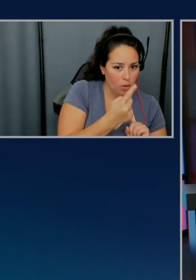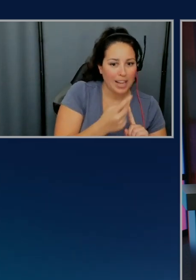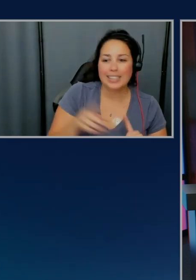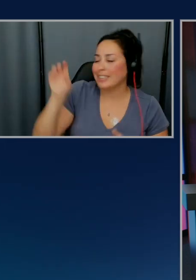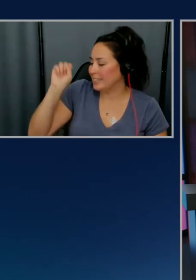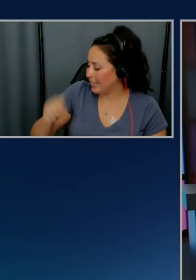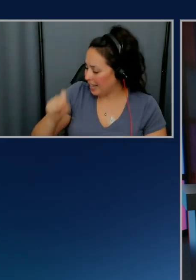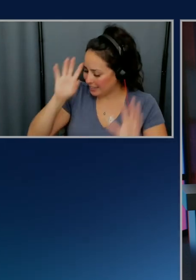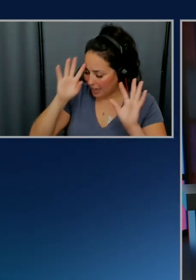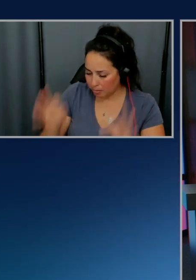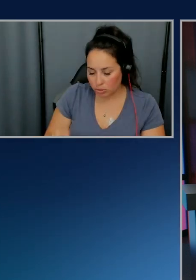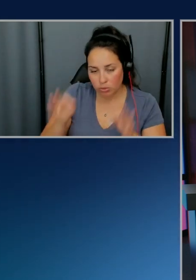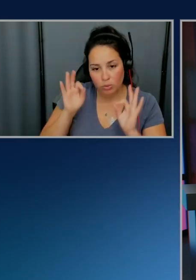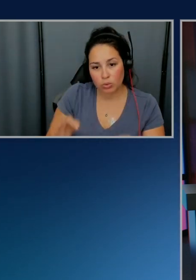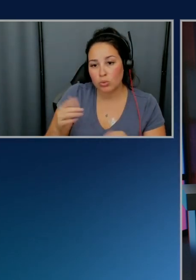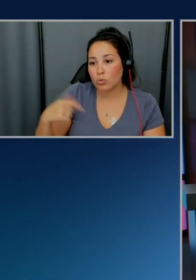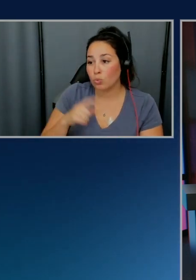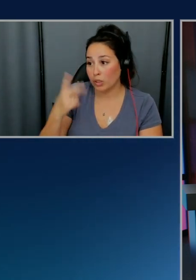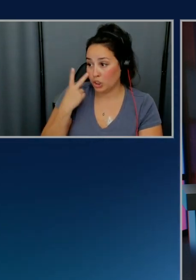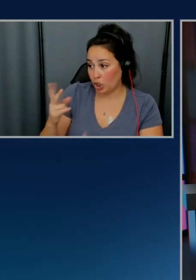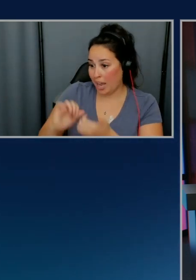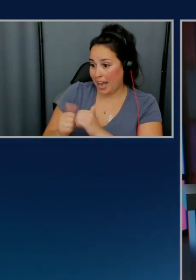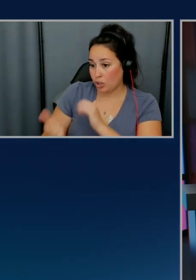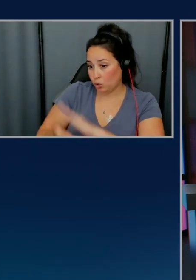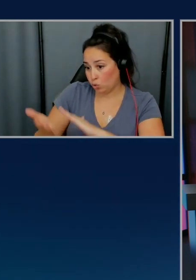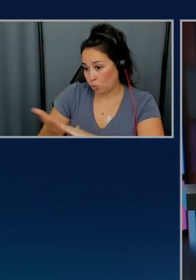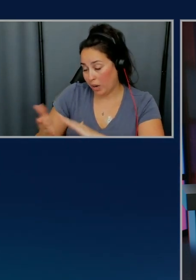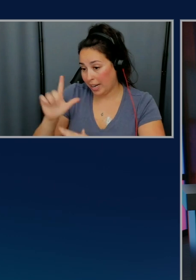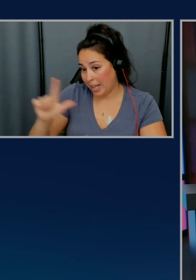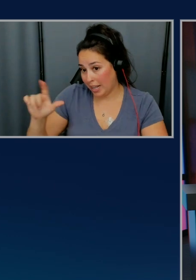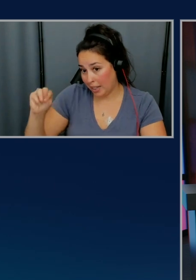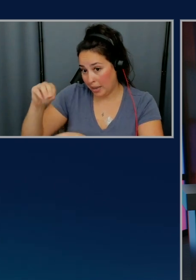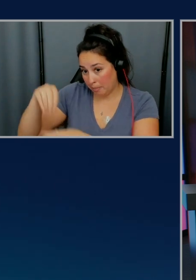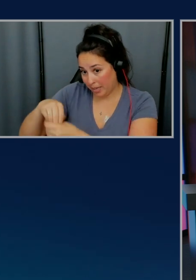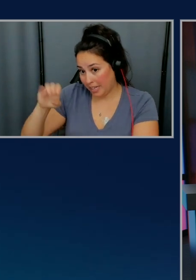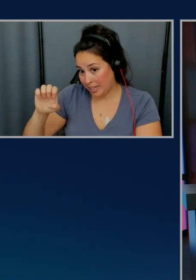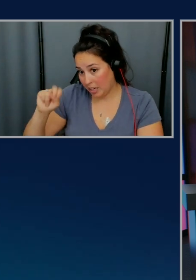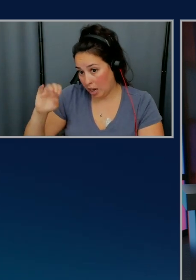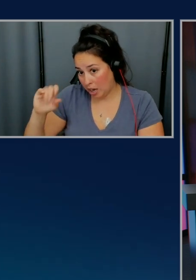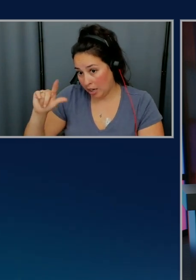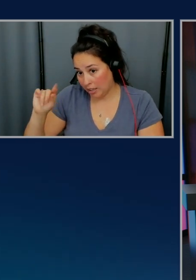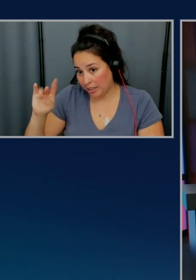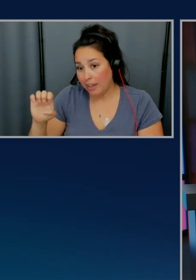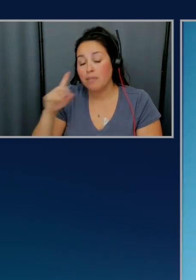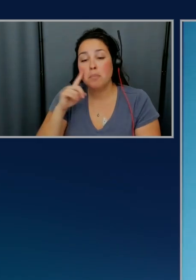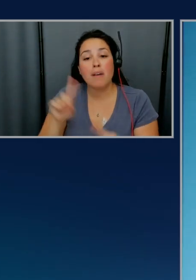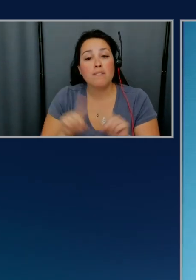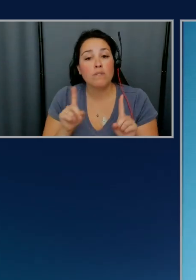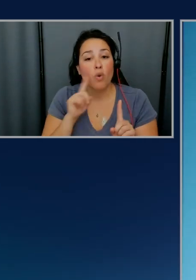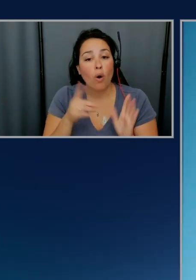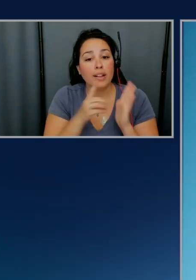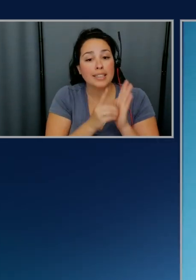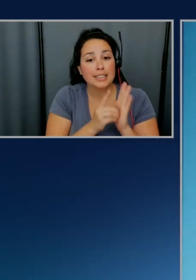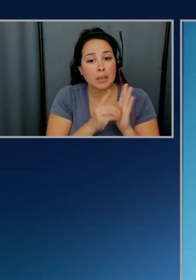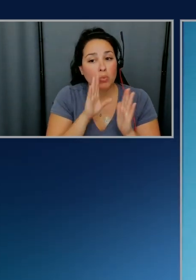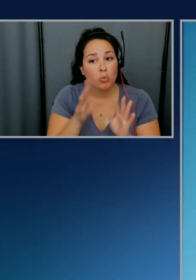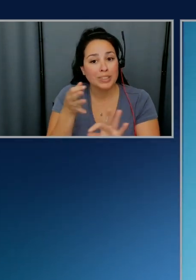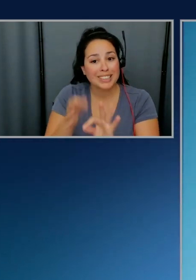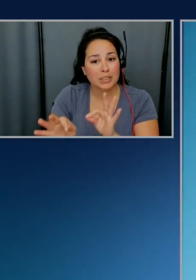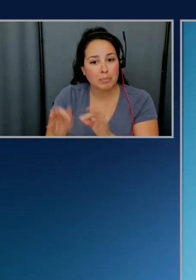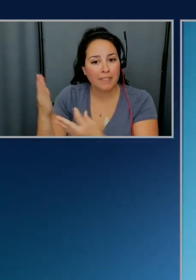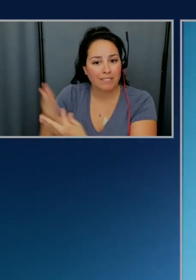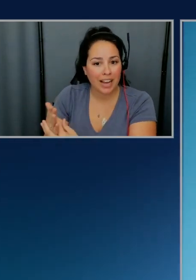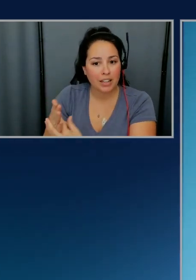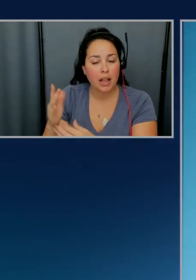to run an LLM inside an enclave. So as far as the demo goes, we'll simplify it and we'll actually be using Bedrock for the